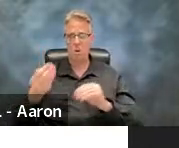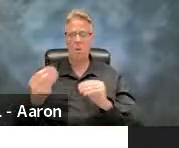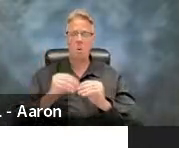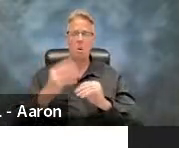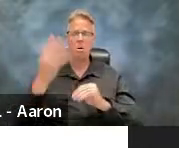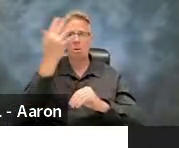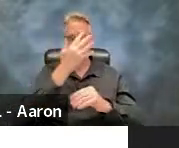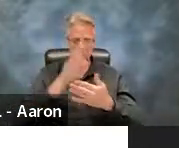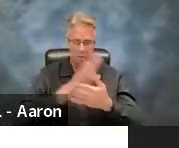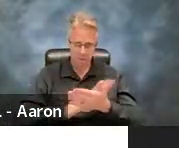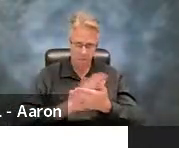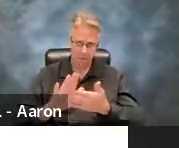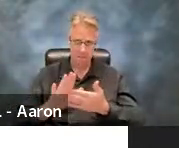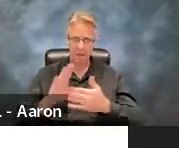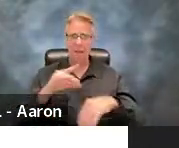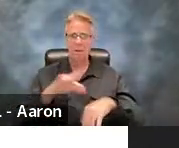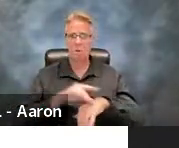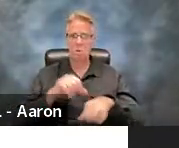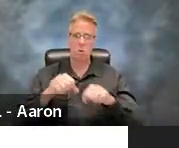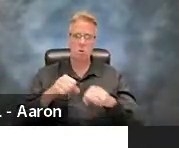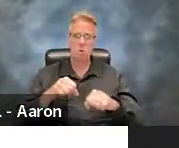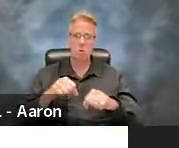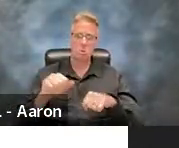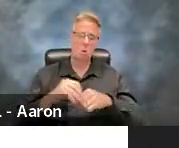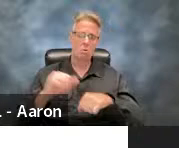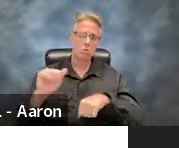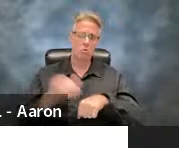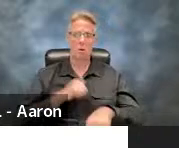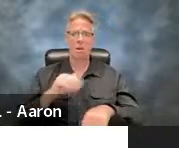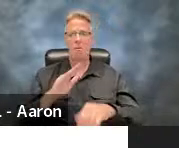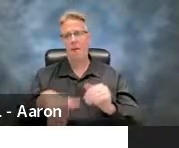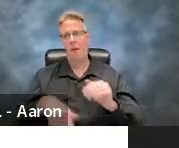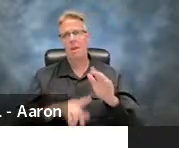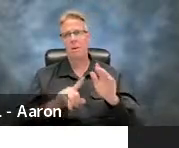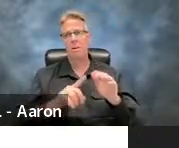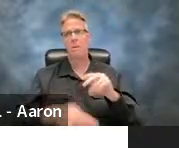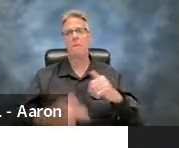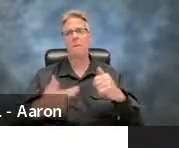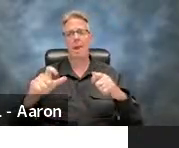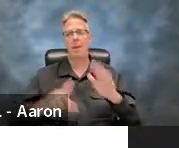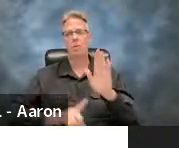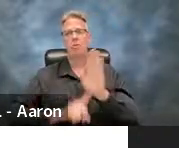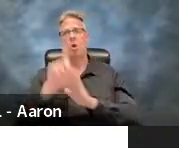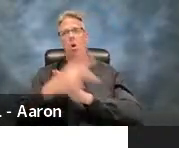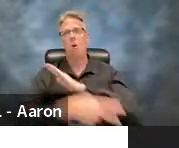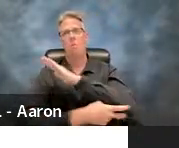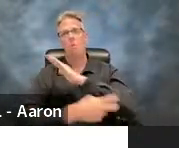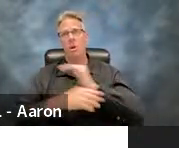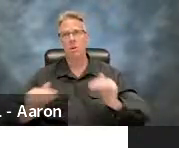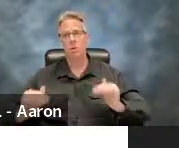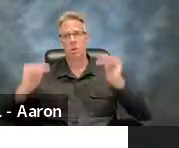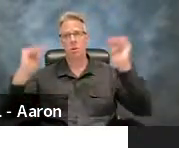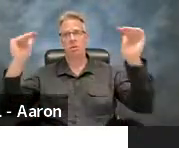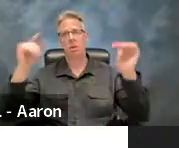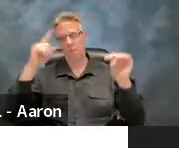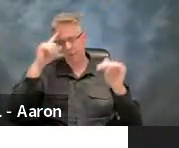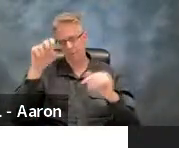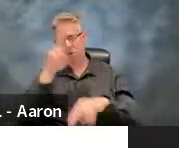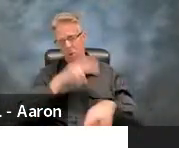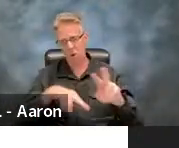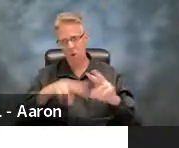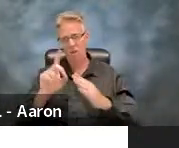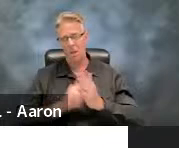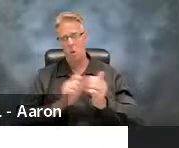and seismic resilient than a tall bridge. So I think we need to just look at a different design with a